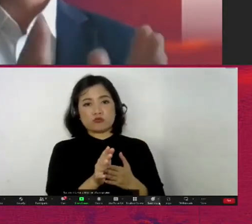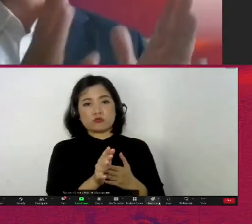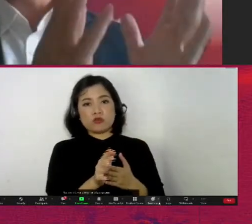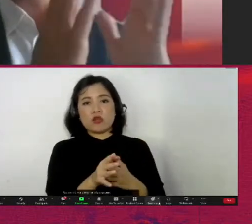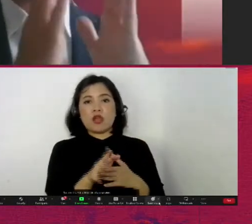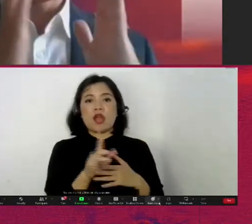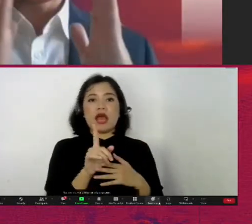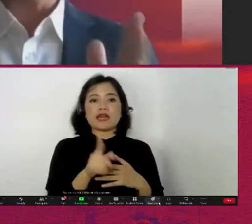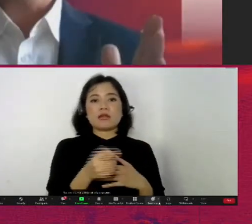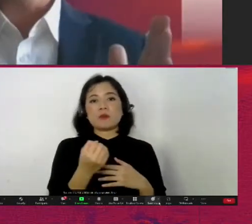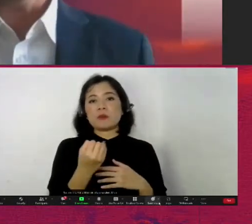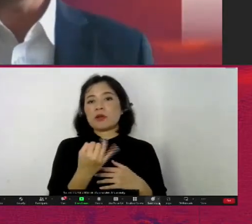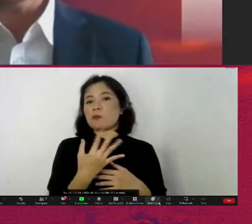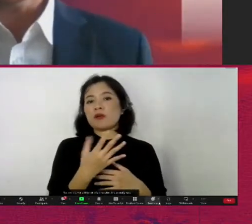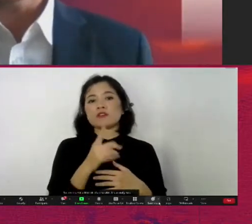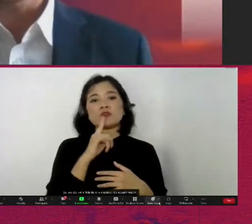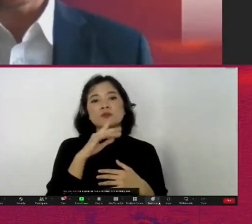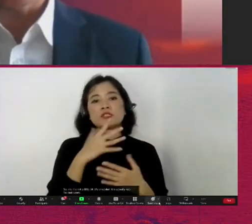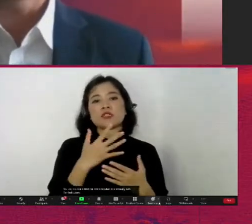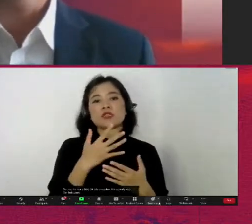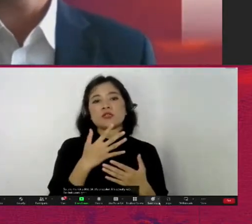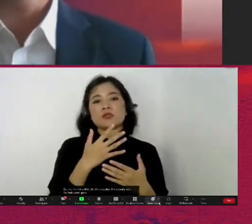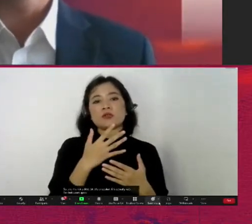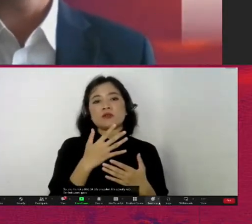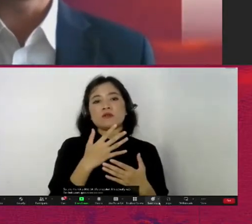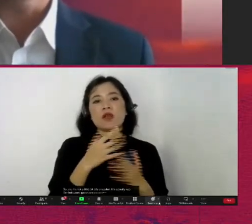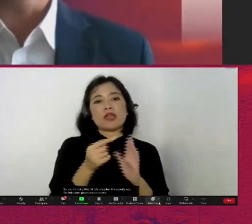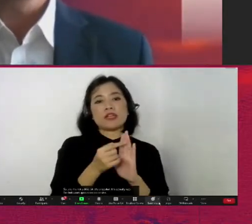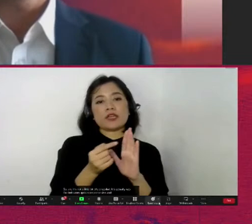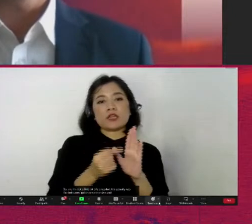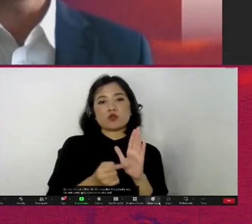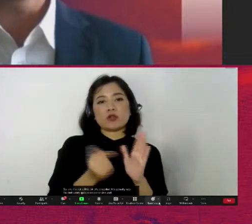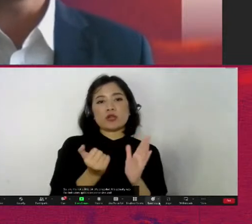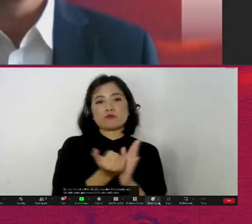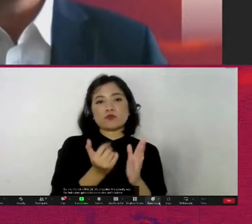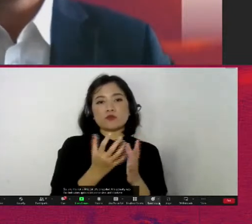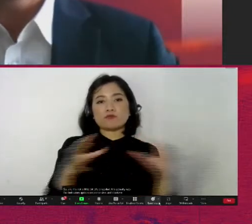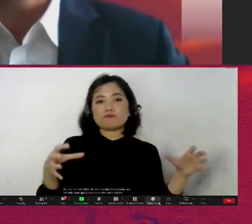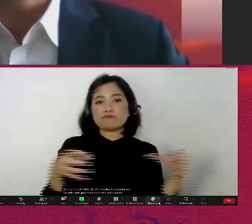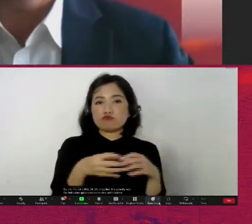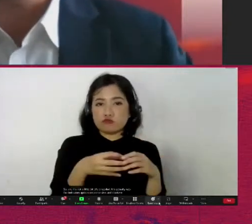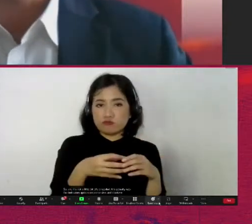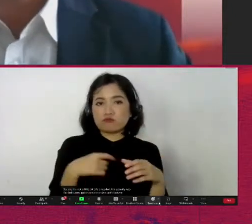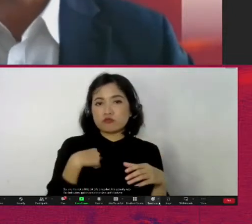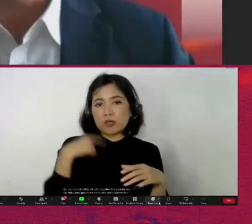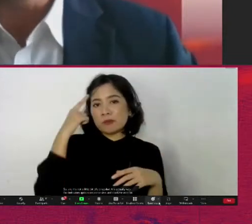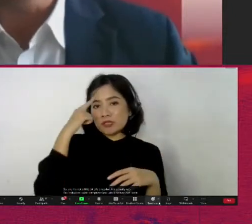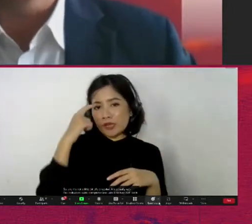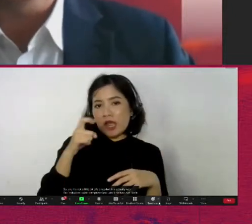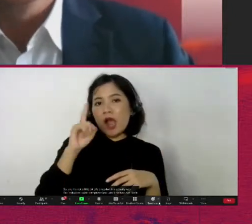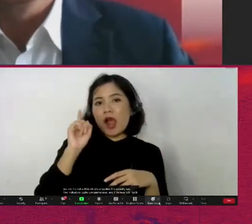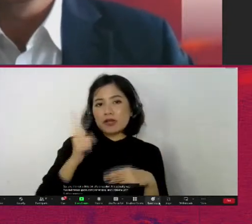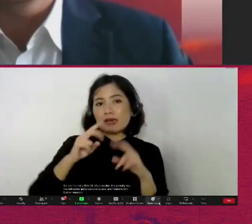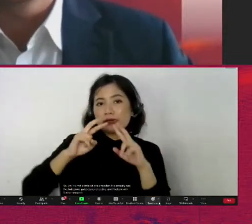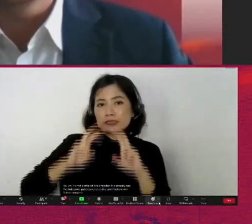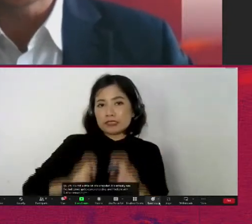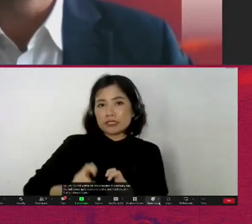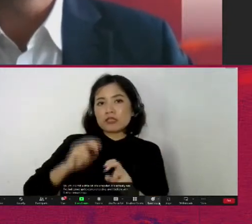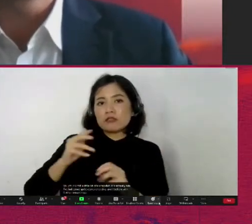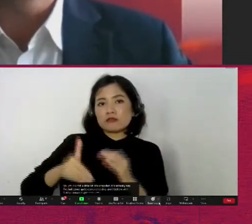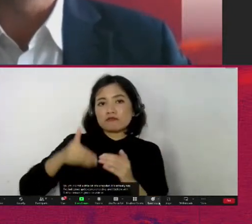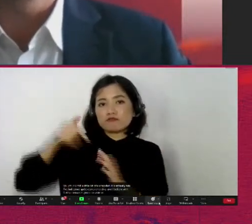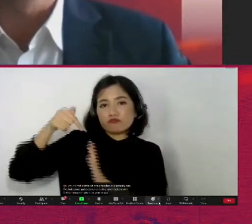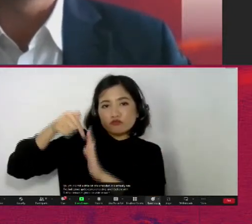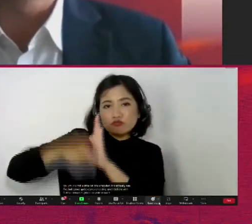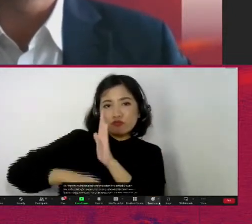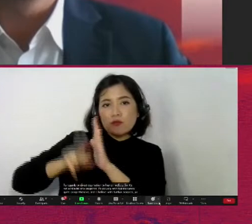snapshot. It's actually with 5 indicators quite comprehensive, and I believe with further research, you'd be able